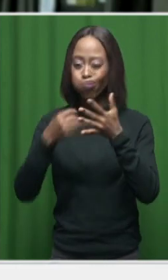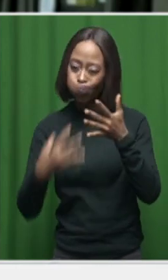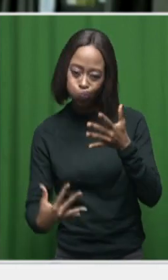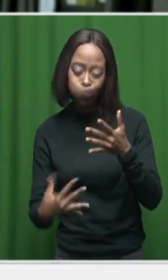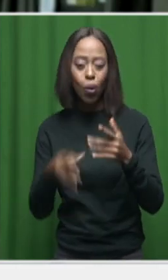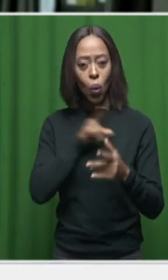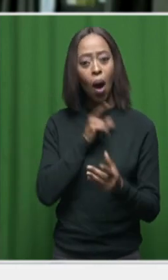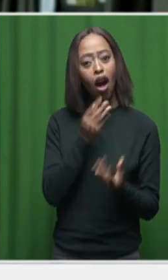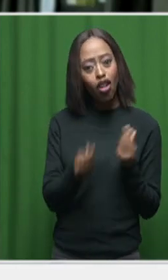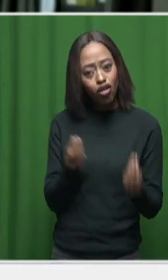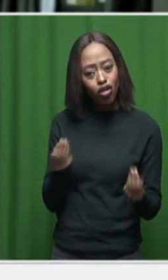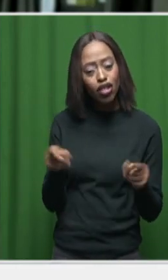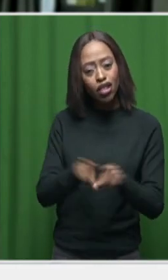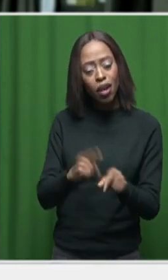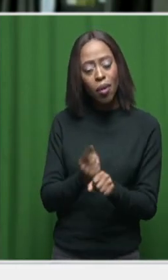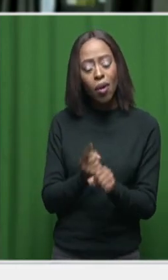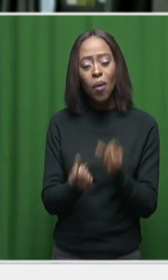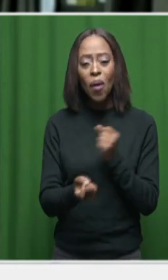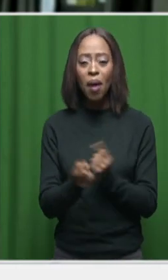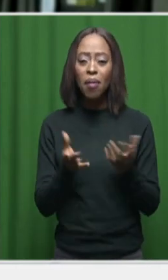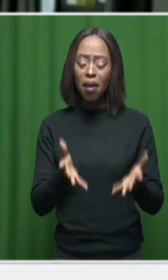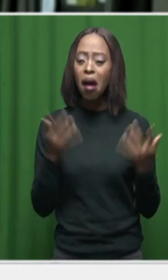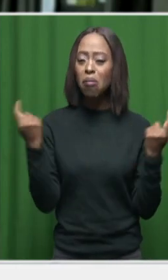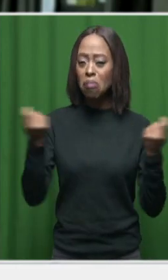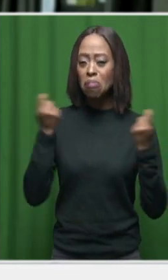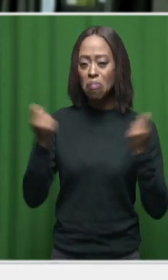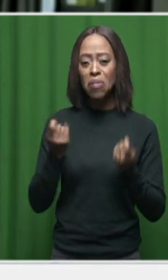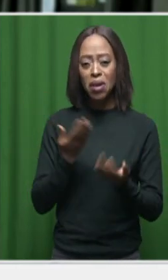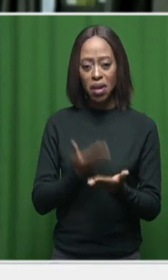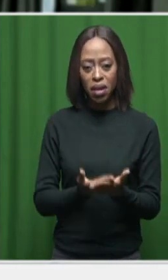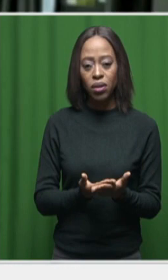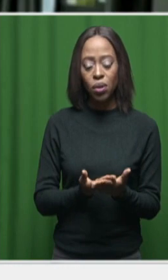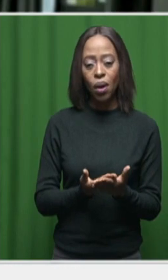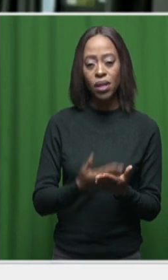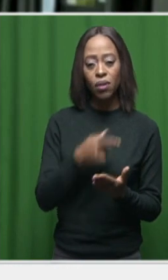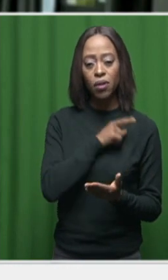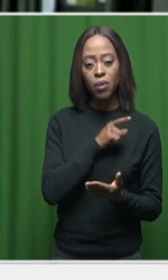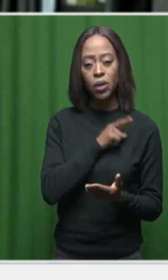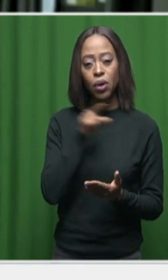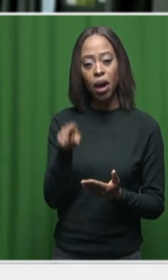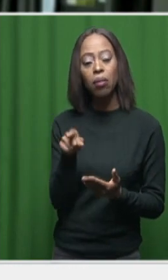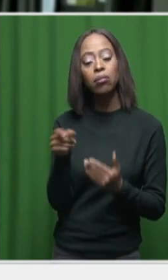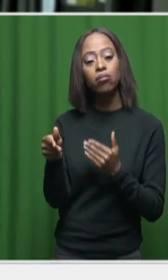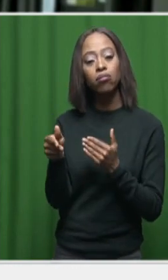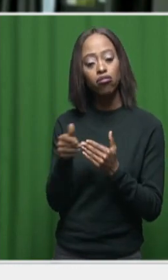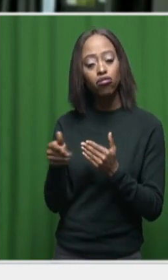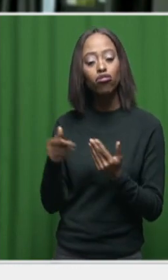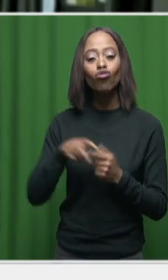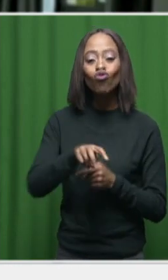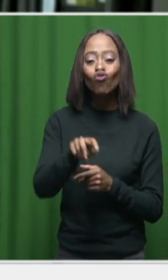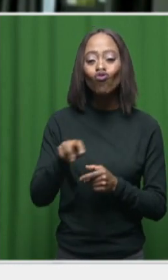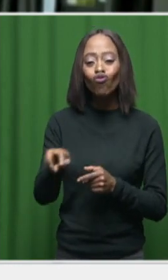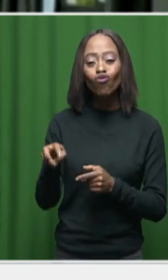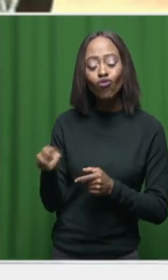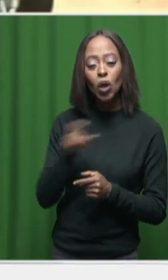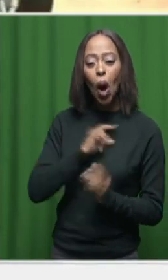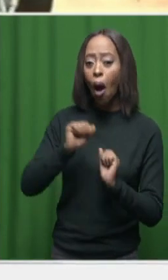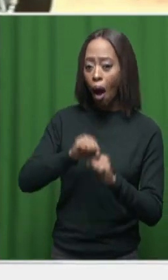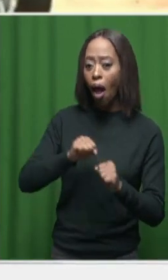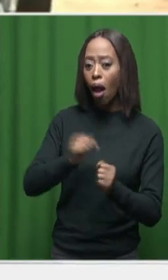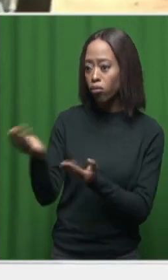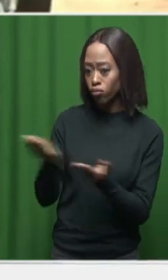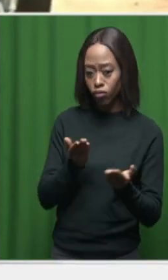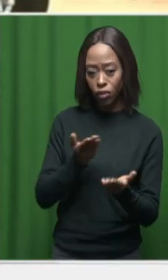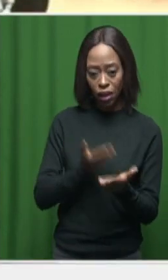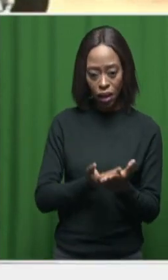do the children's here at the lodge as well. So we've got family tents, so kids are always allowed at the lodge.